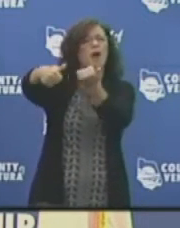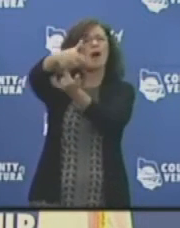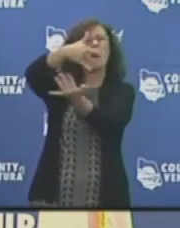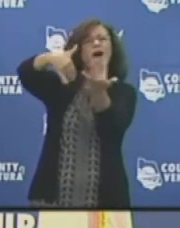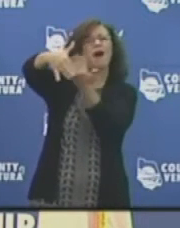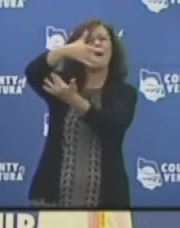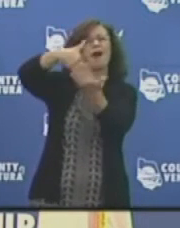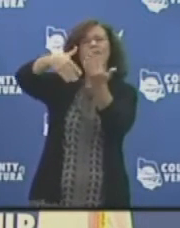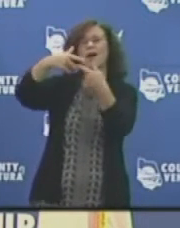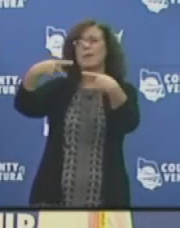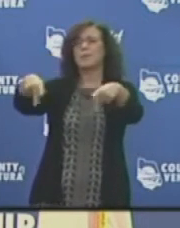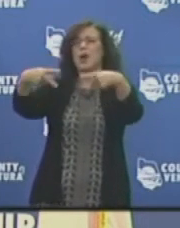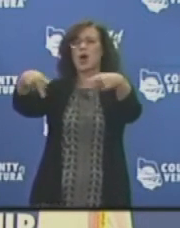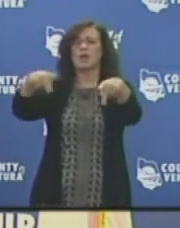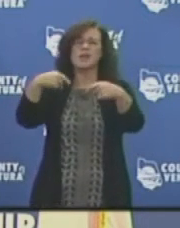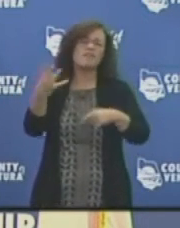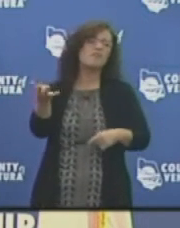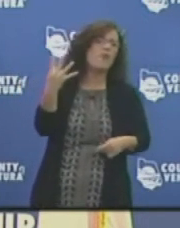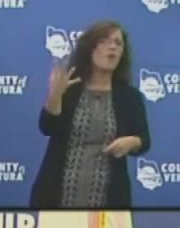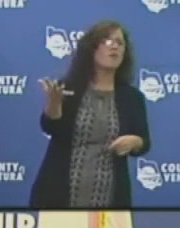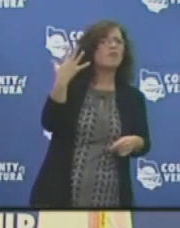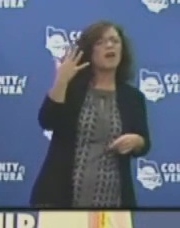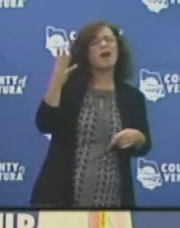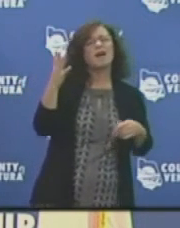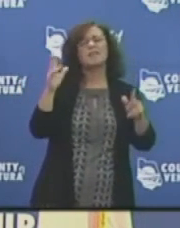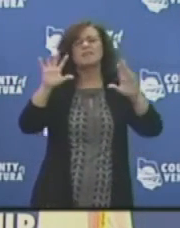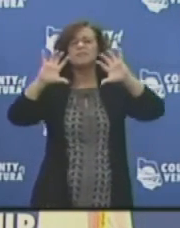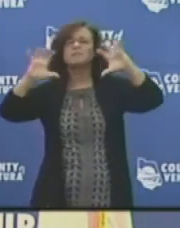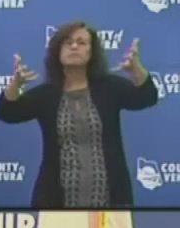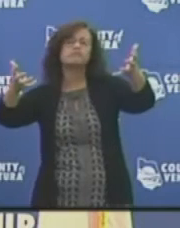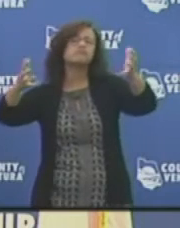in their backyard with 4 or 5 families coming together.